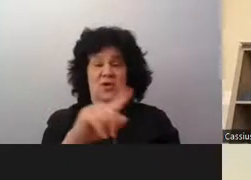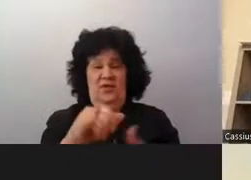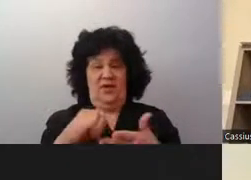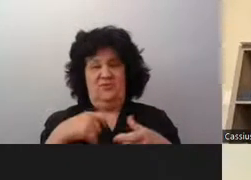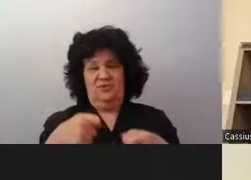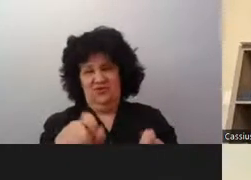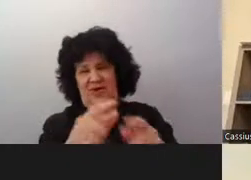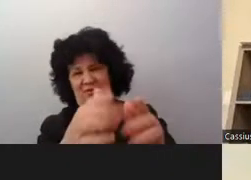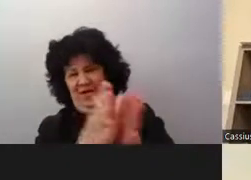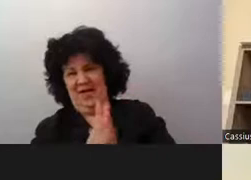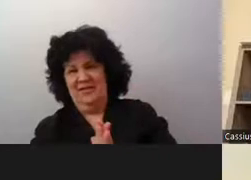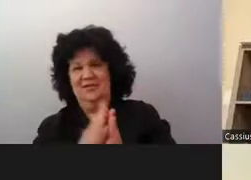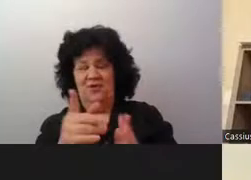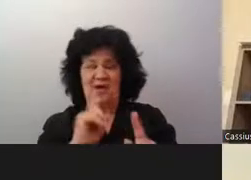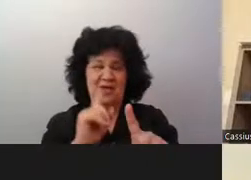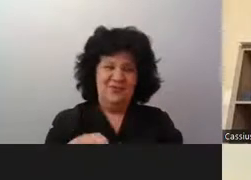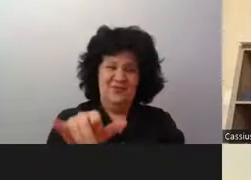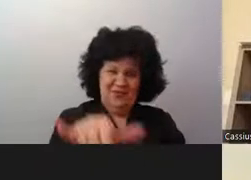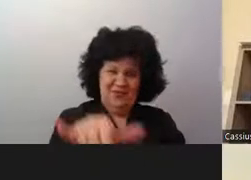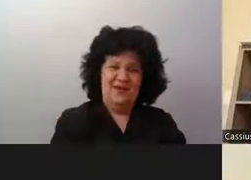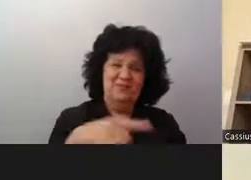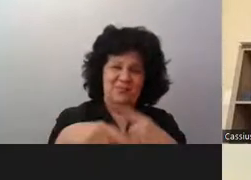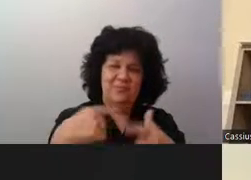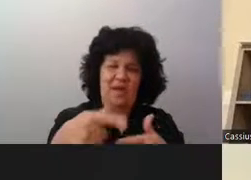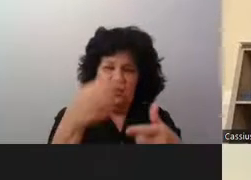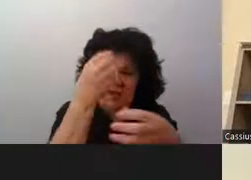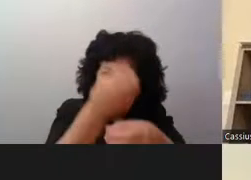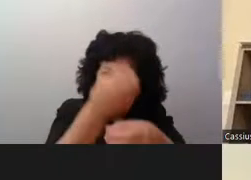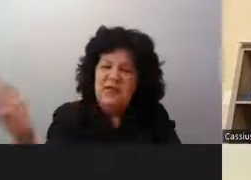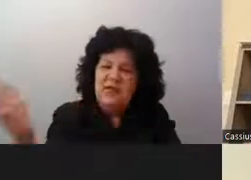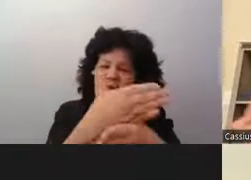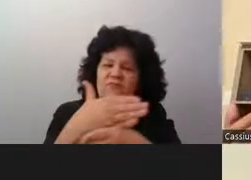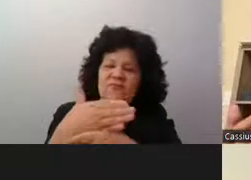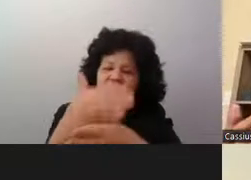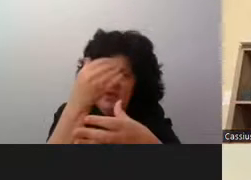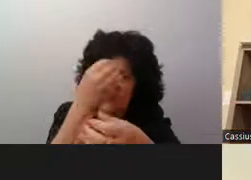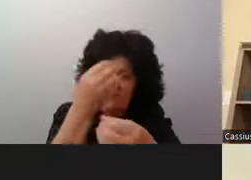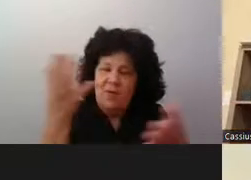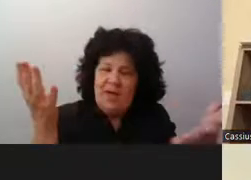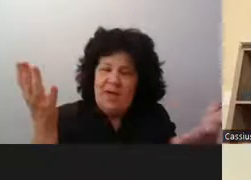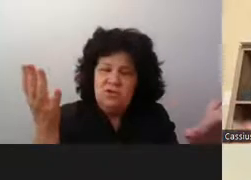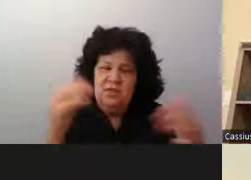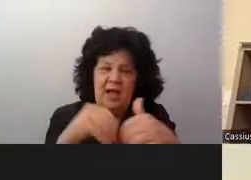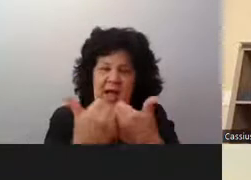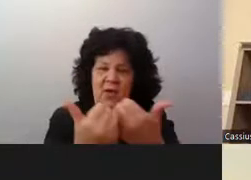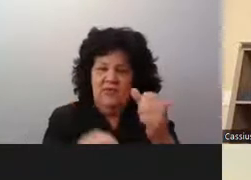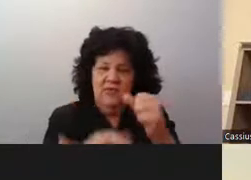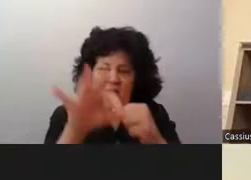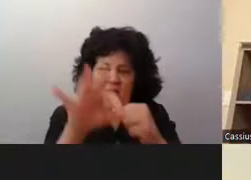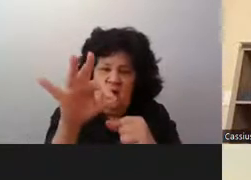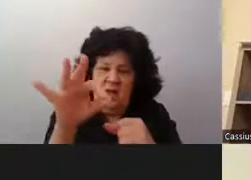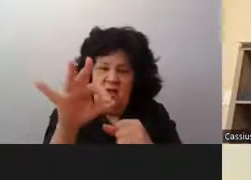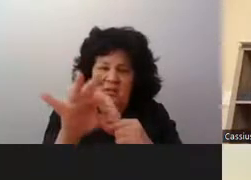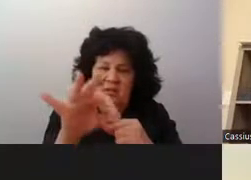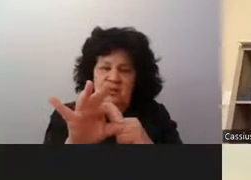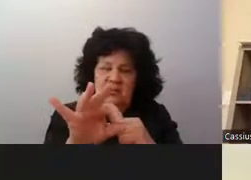you answered it as well too, about getting the information out, knowing where we can have data, updated data, and where folks can actually know. And that's very good to